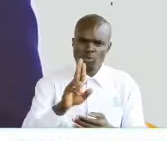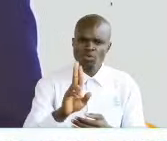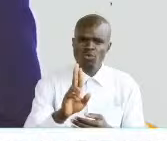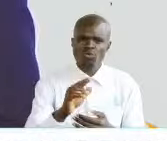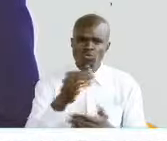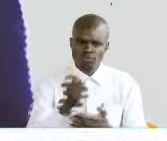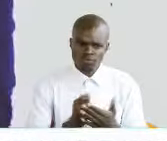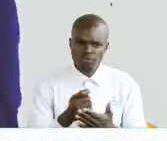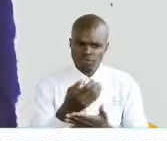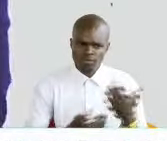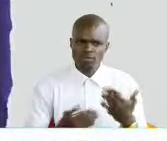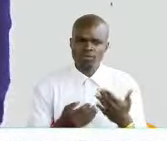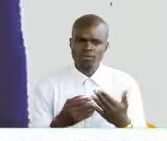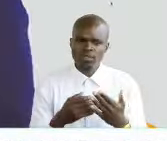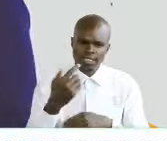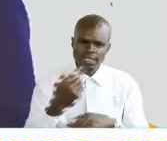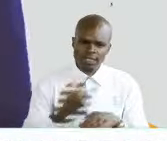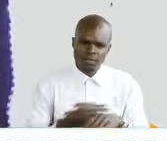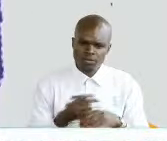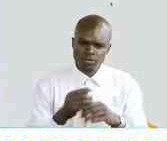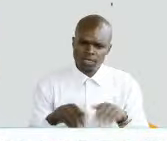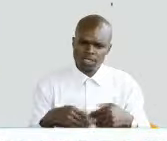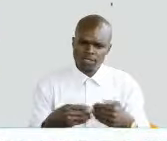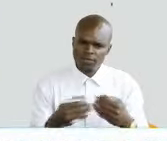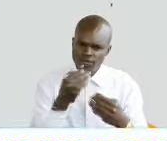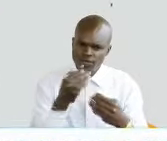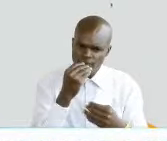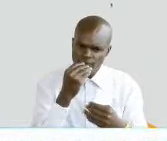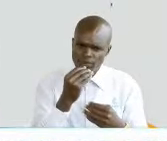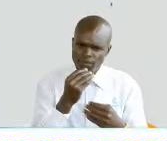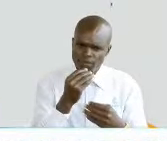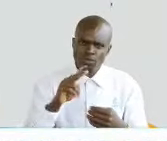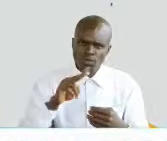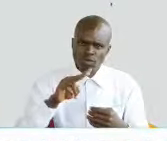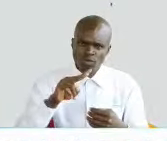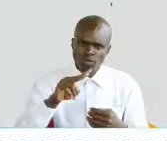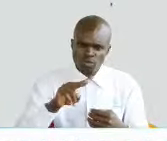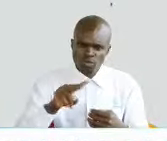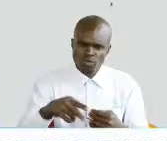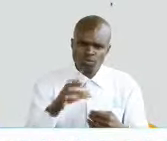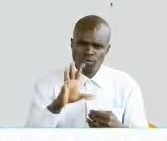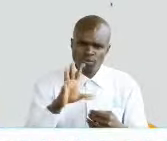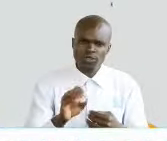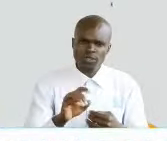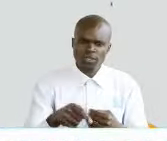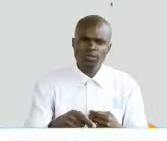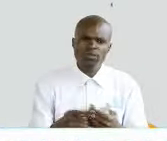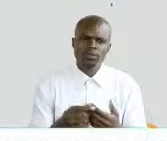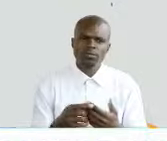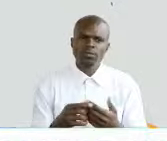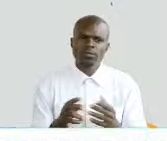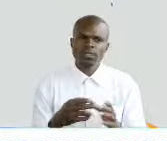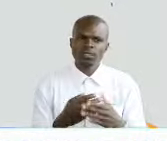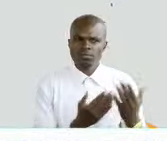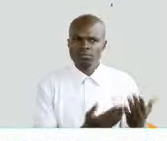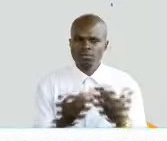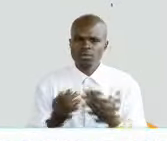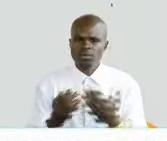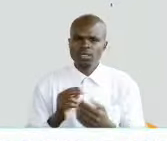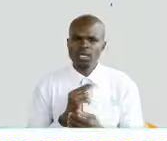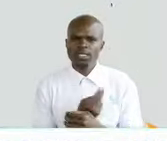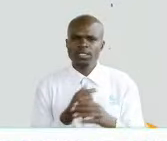250,000 every single day. Hiyo ni soko ambayo iko tayari. So watu Homa Bay mnaweza kuproduce. Na mtulete kule